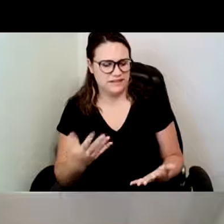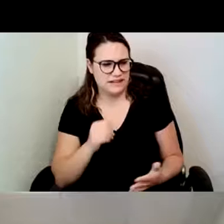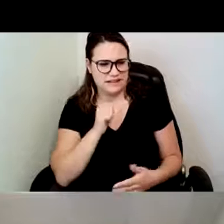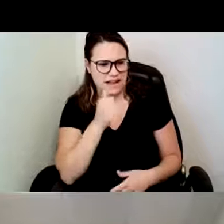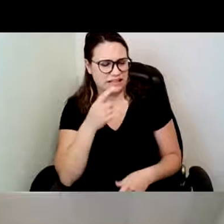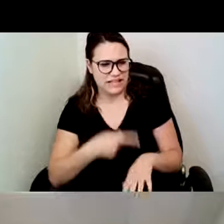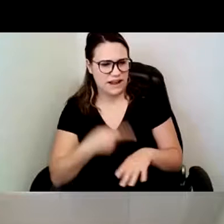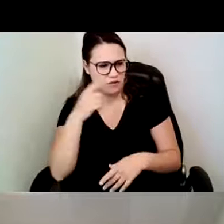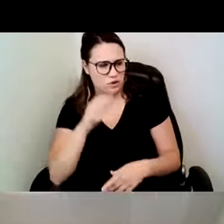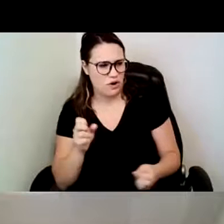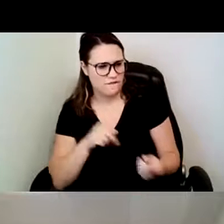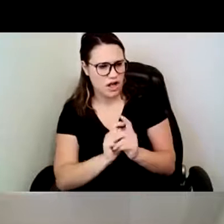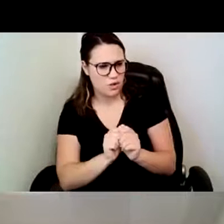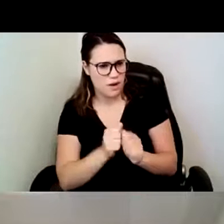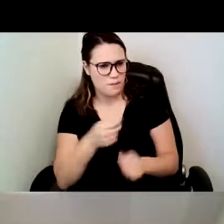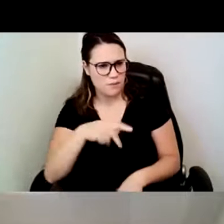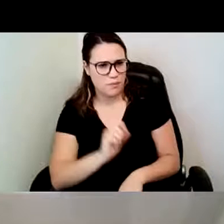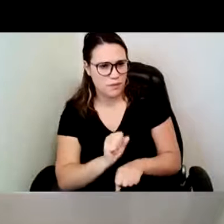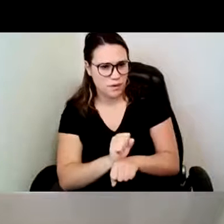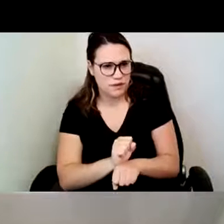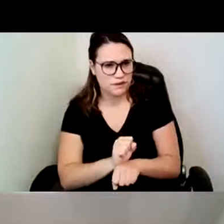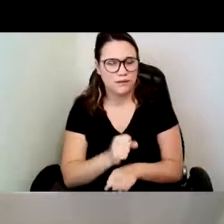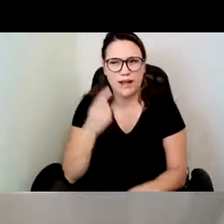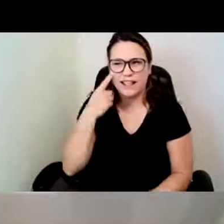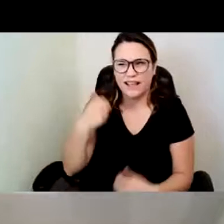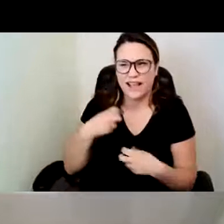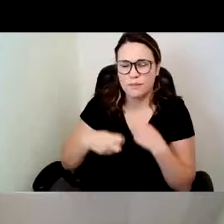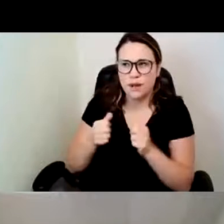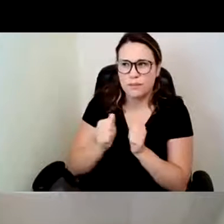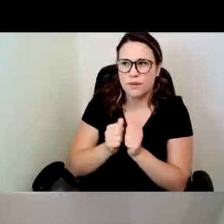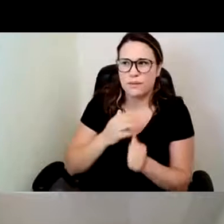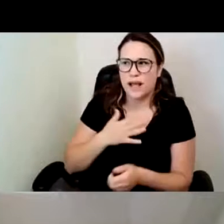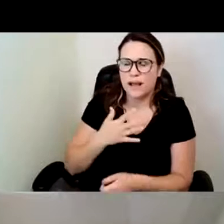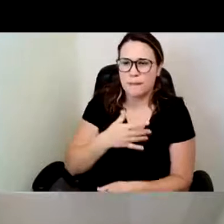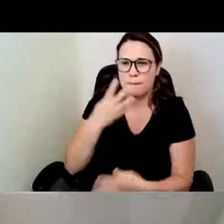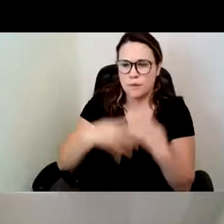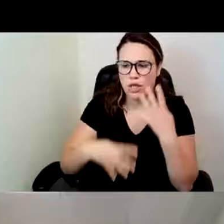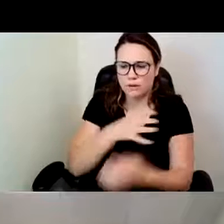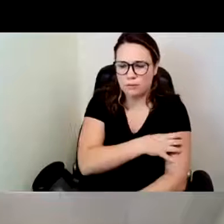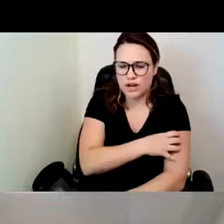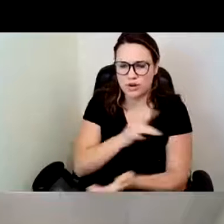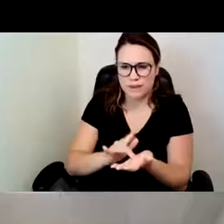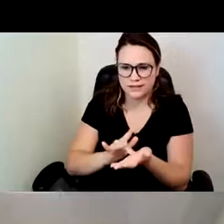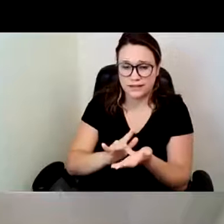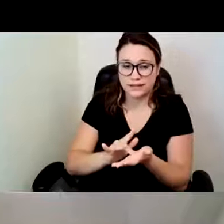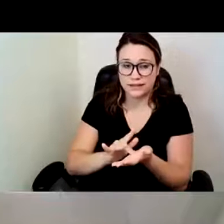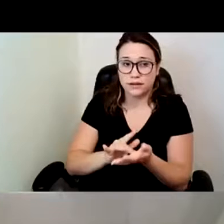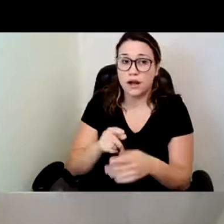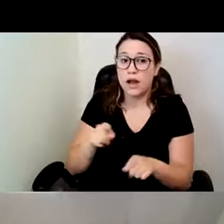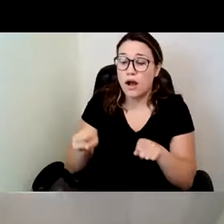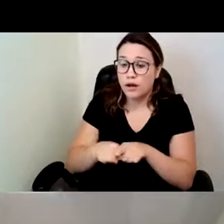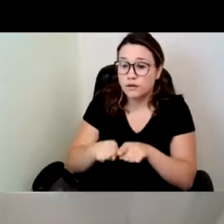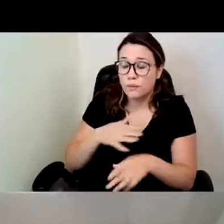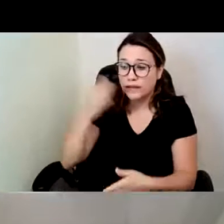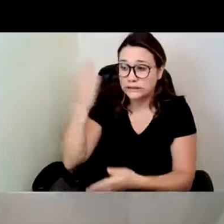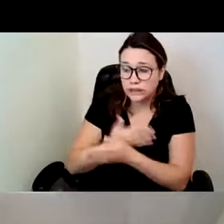appointment. Well, I think I have problems with my blood pressure medication. And my son thinks that I should